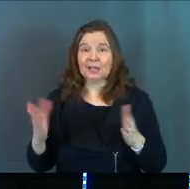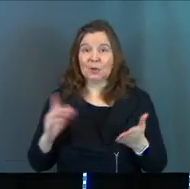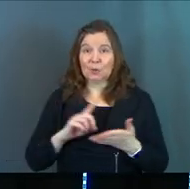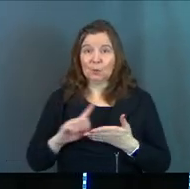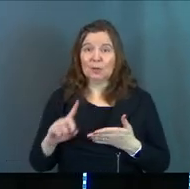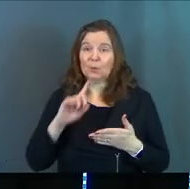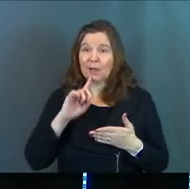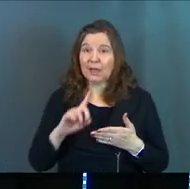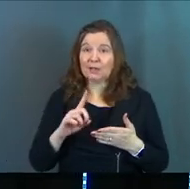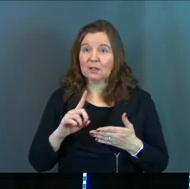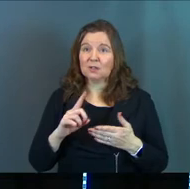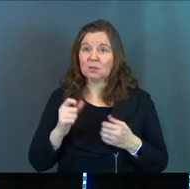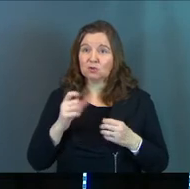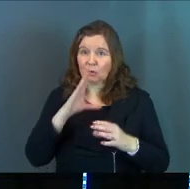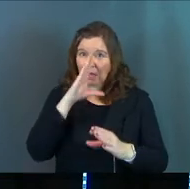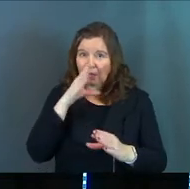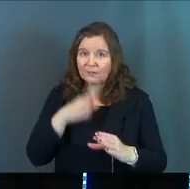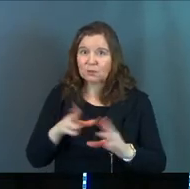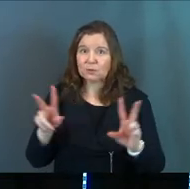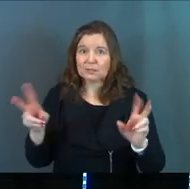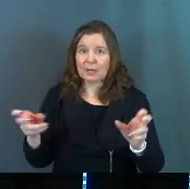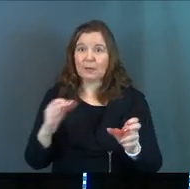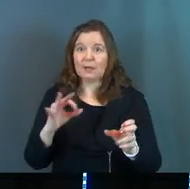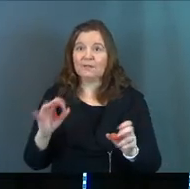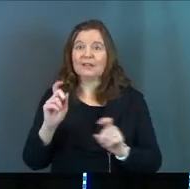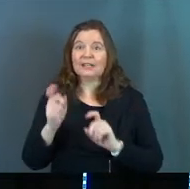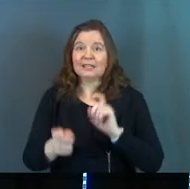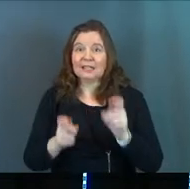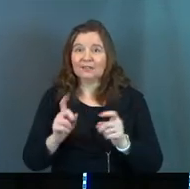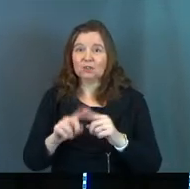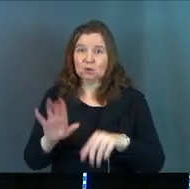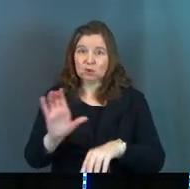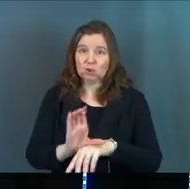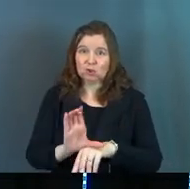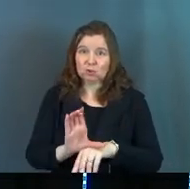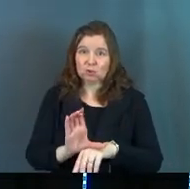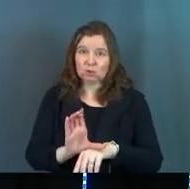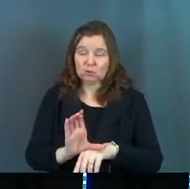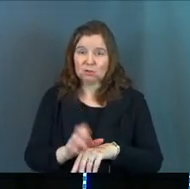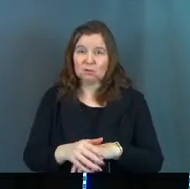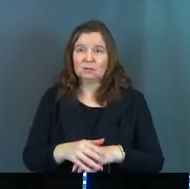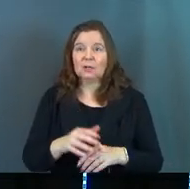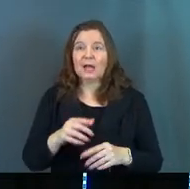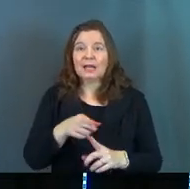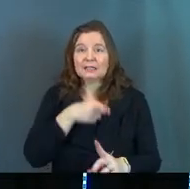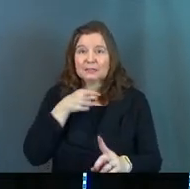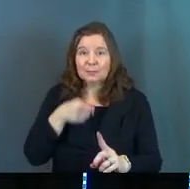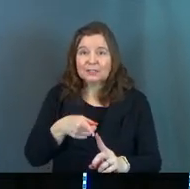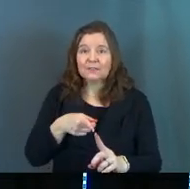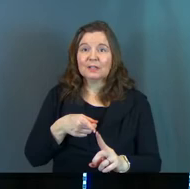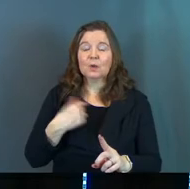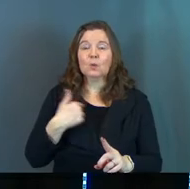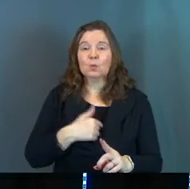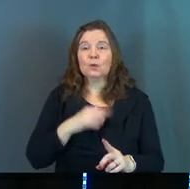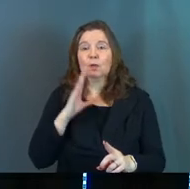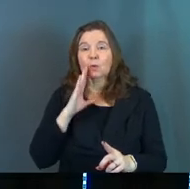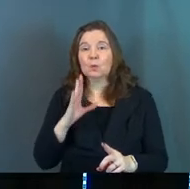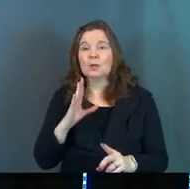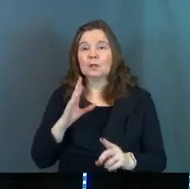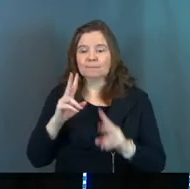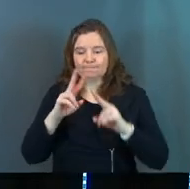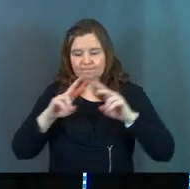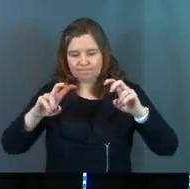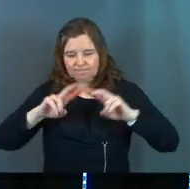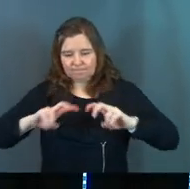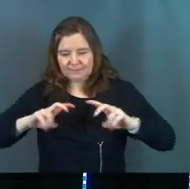week, we're actually going to dive right into the topic of giving to the church. And specifically, we are going to